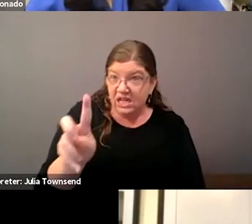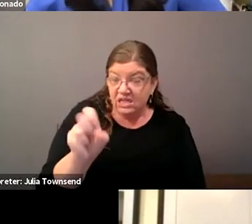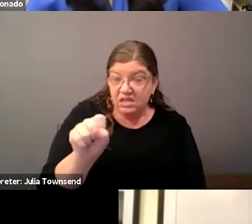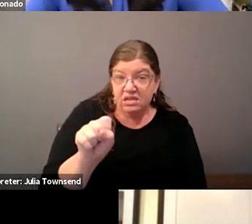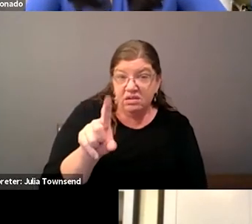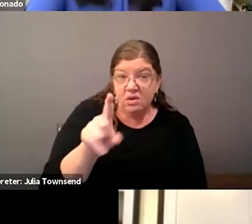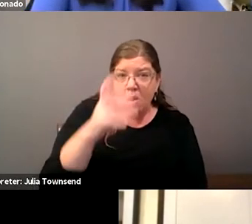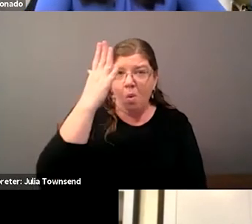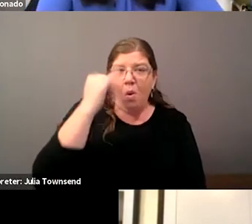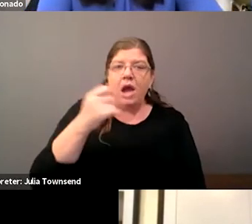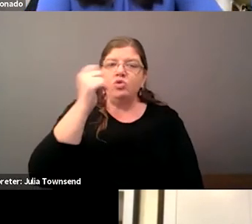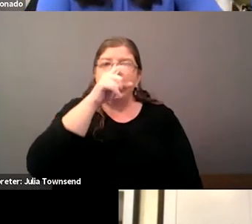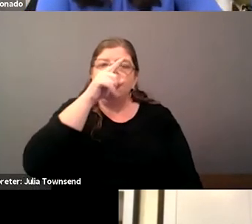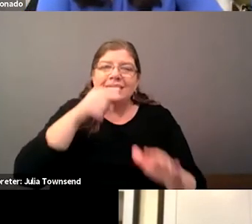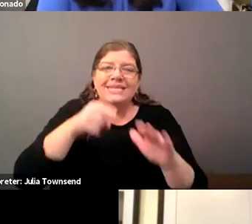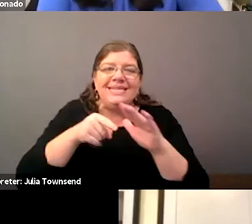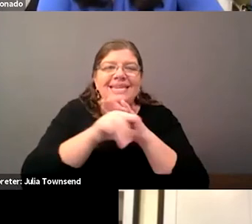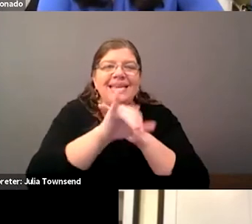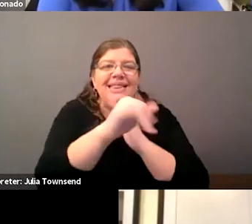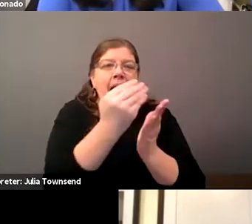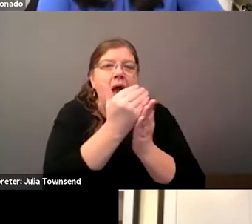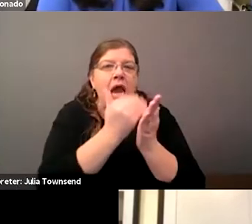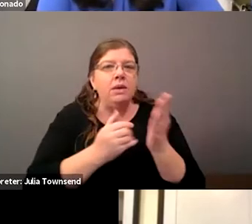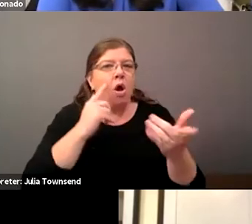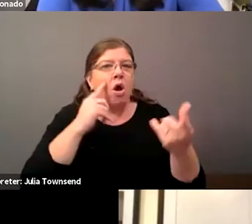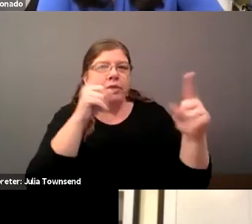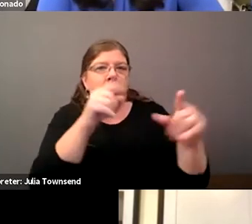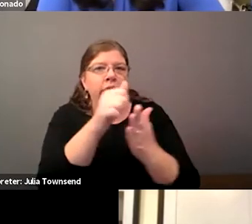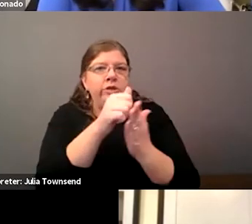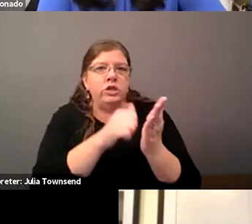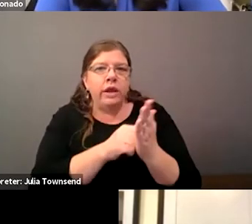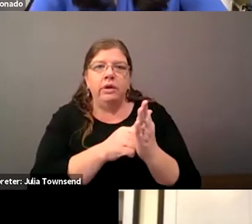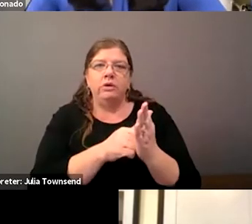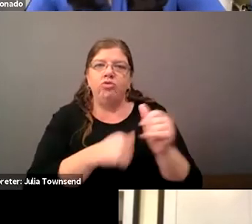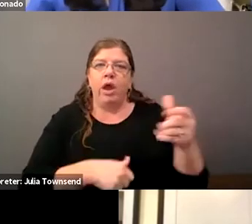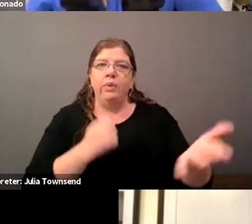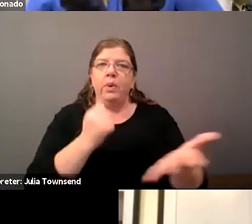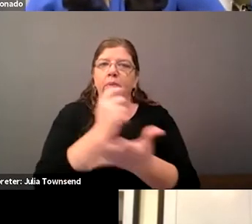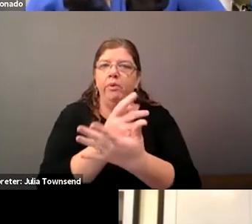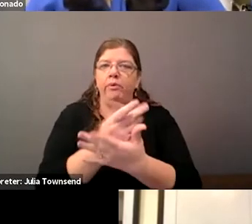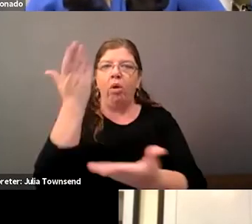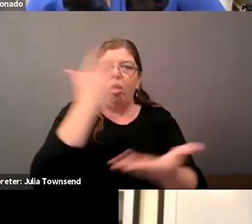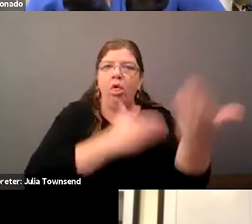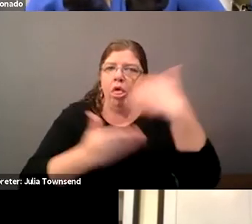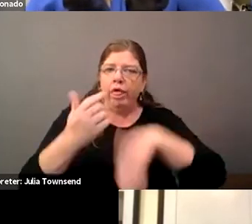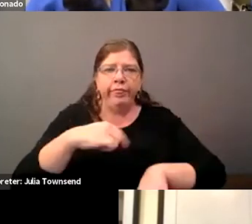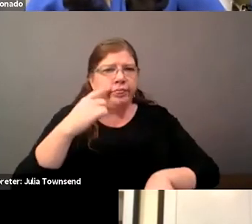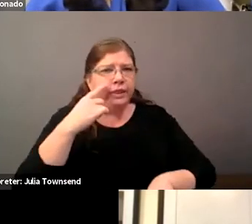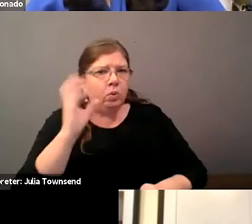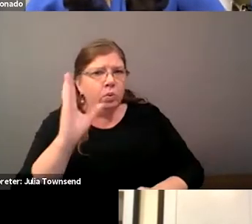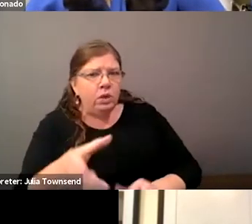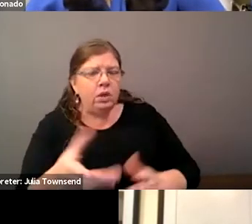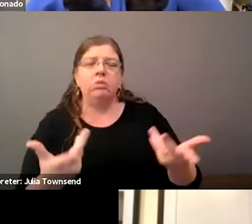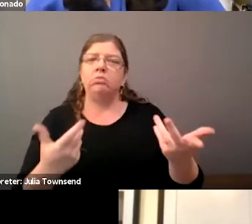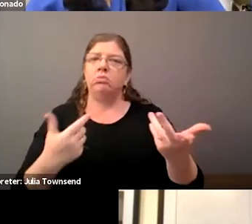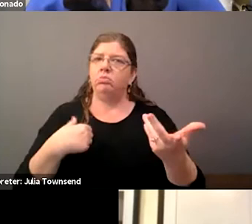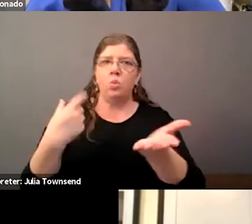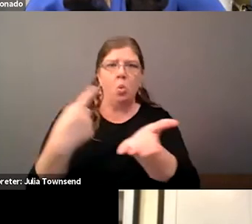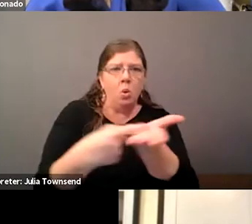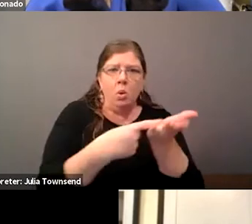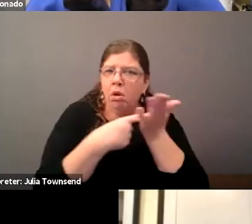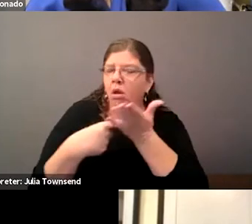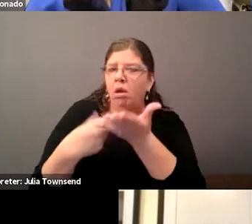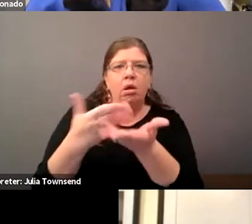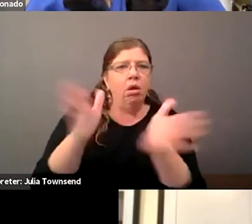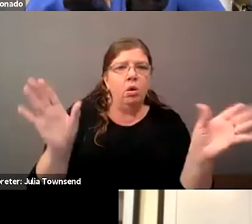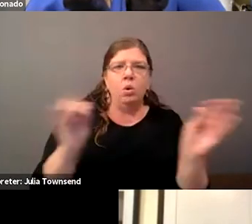trying to sneak this item through on the consent agenda fifty thousand dollars of public money for six months of work with no debate no